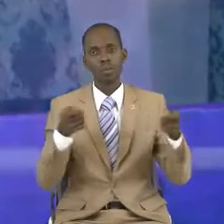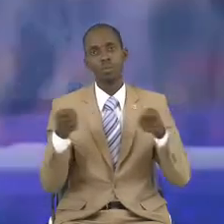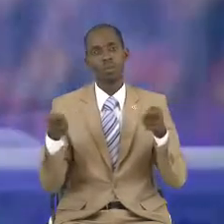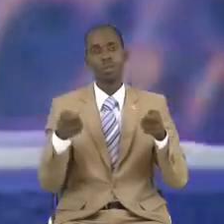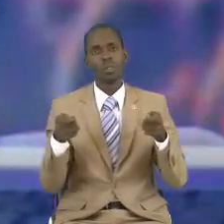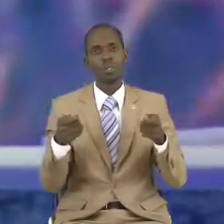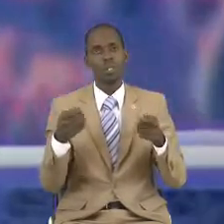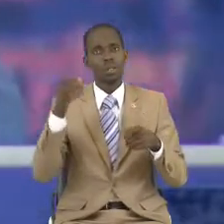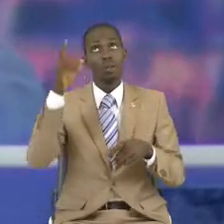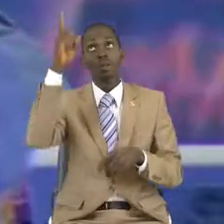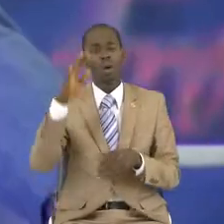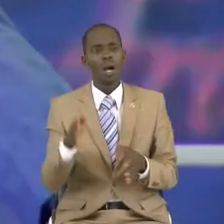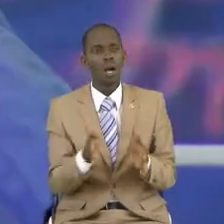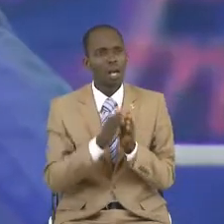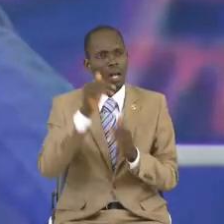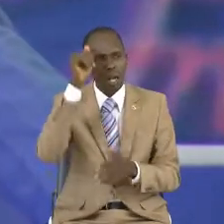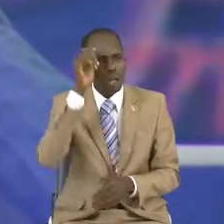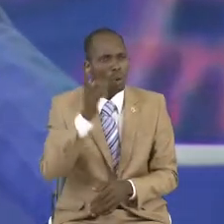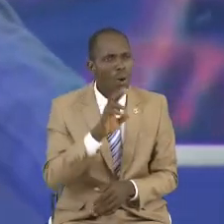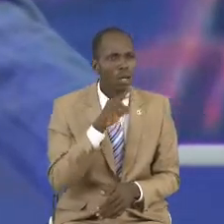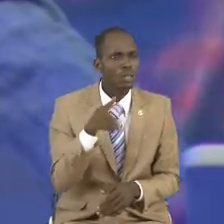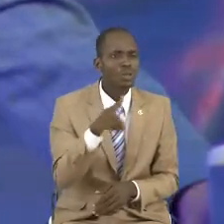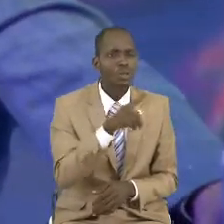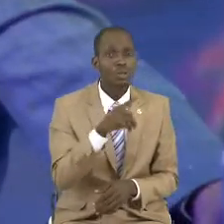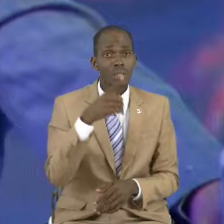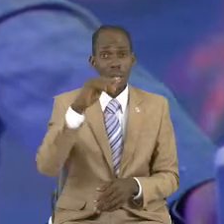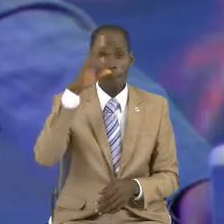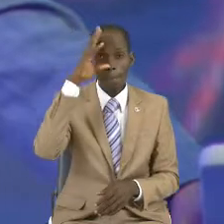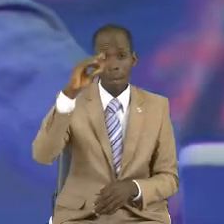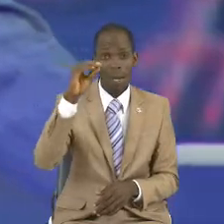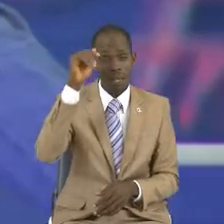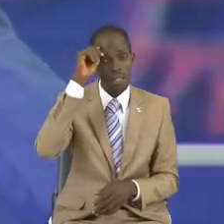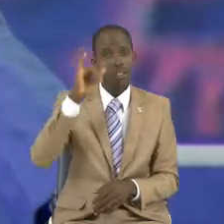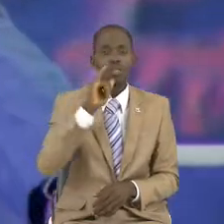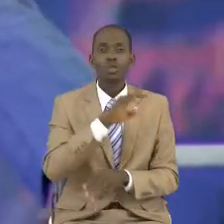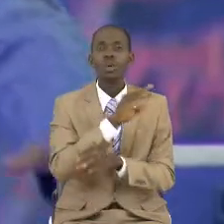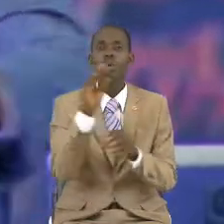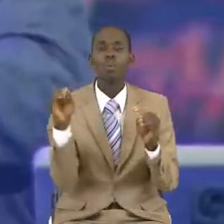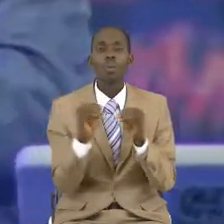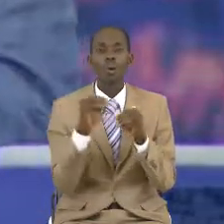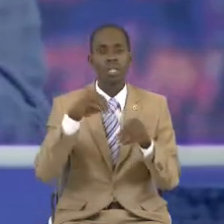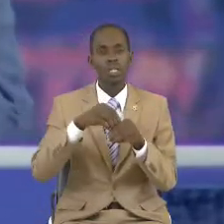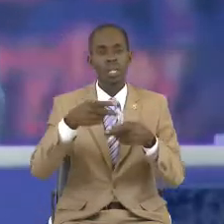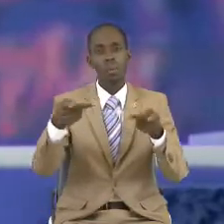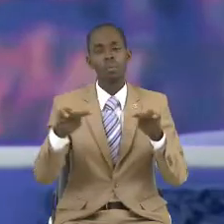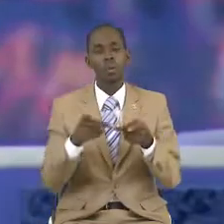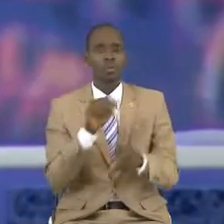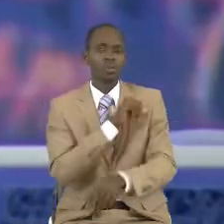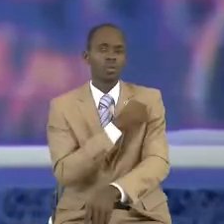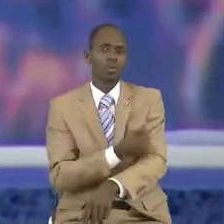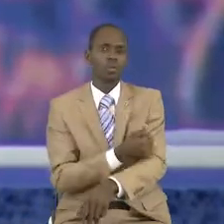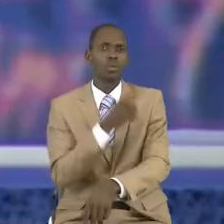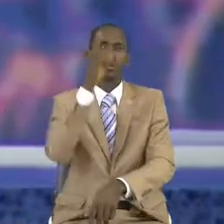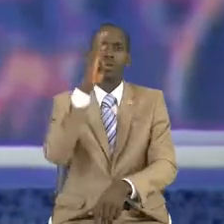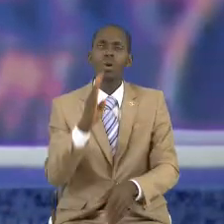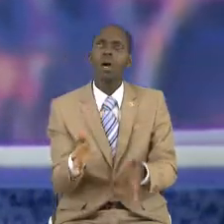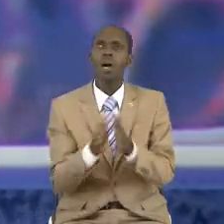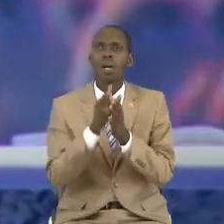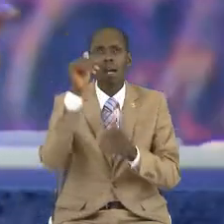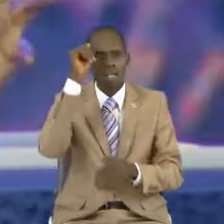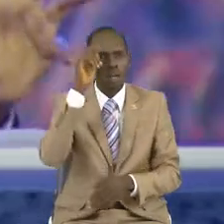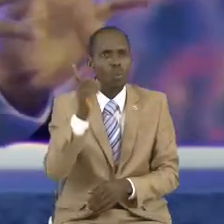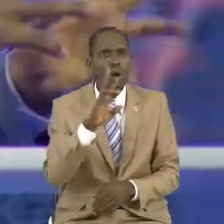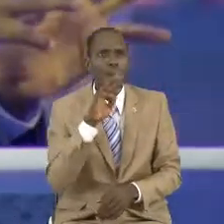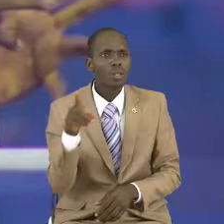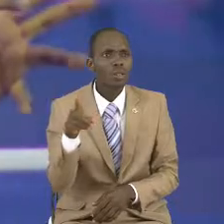the man is no more in the place of authority adam where are you the man has